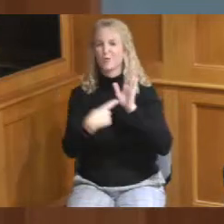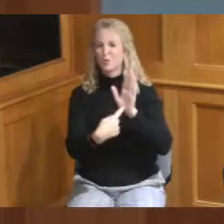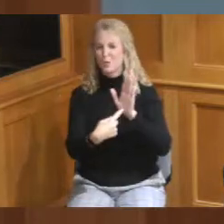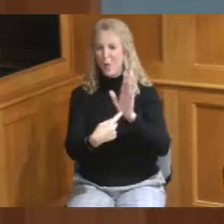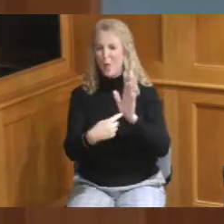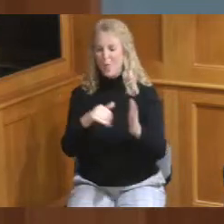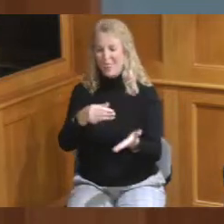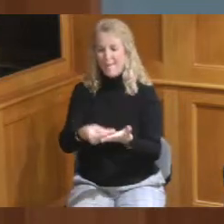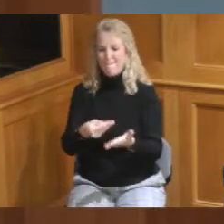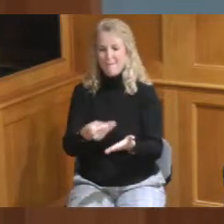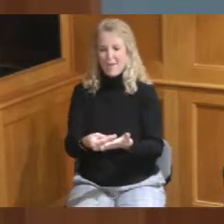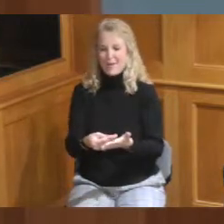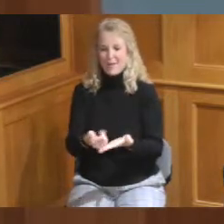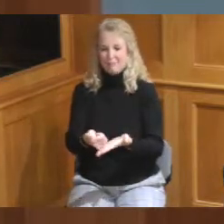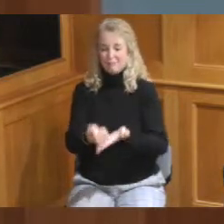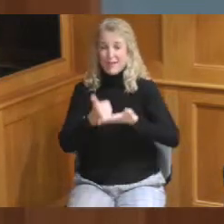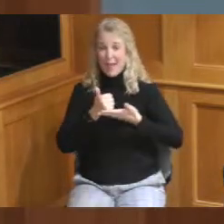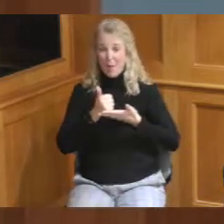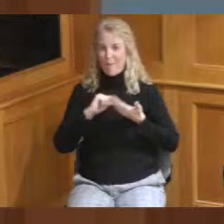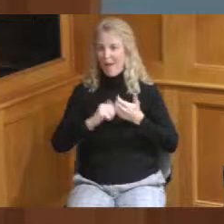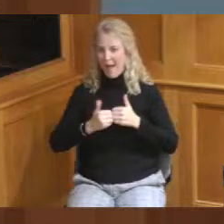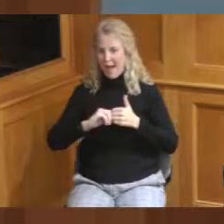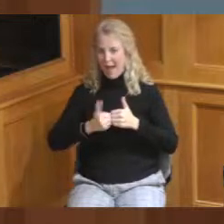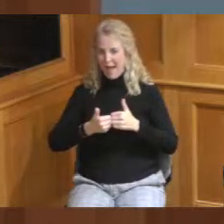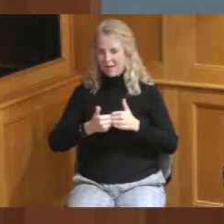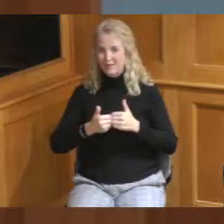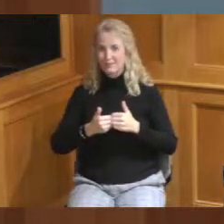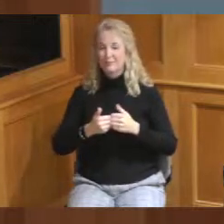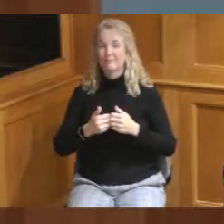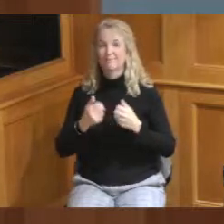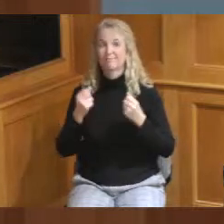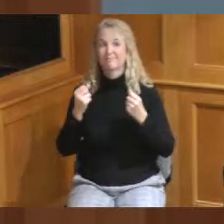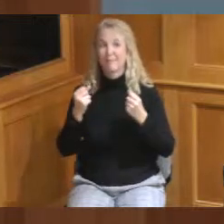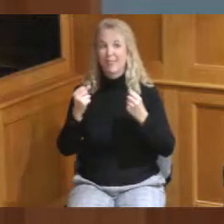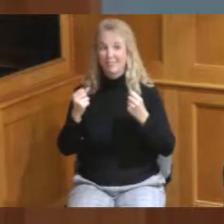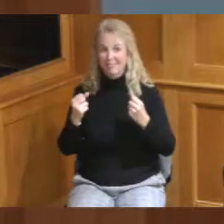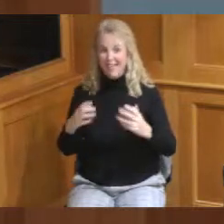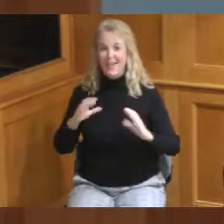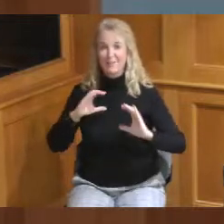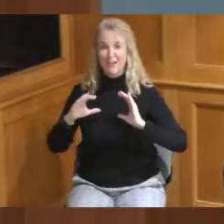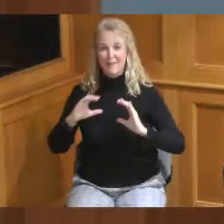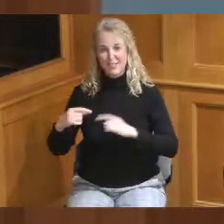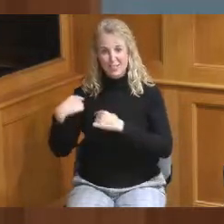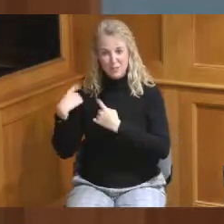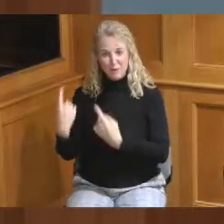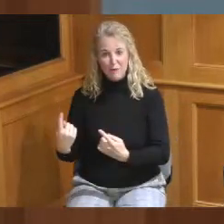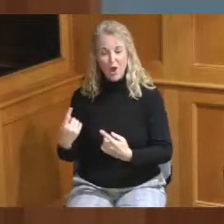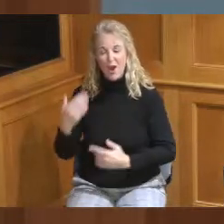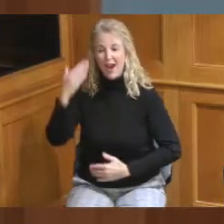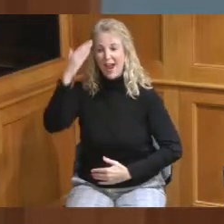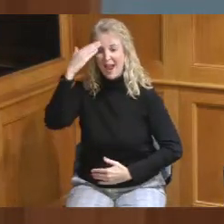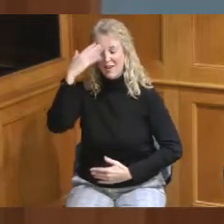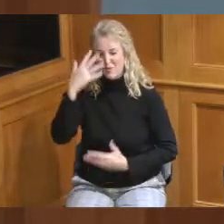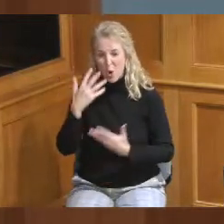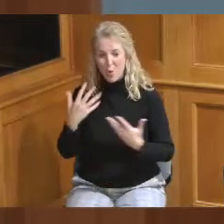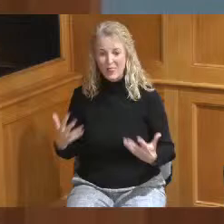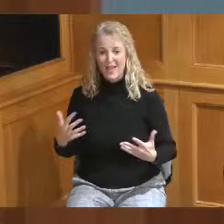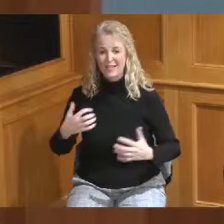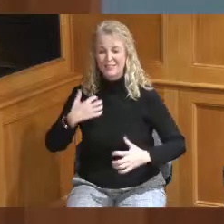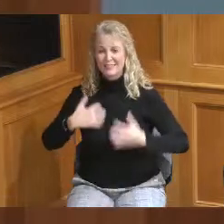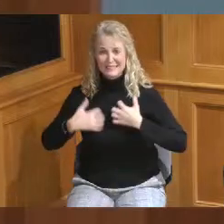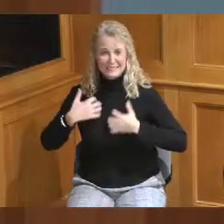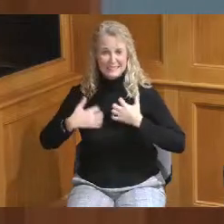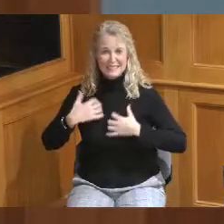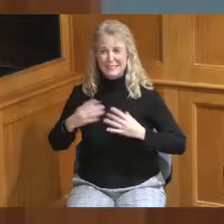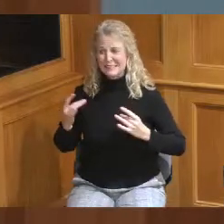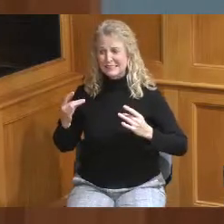us to support the community. I heard a lot of conversation today. There's a lot of angst and, not sure what's going to